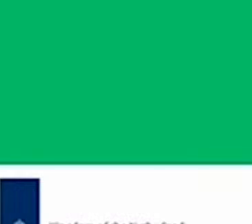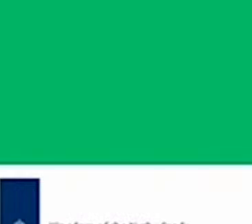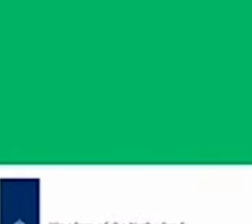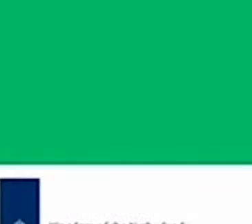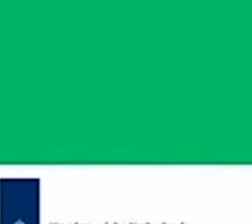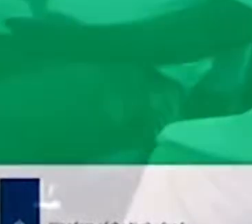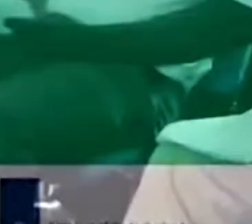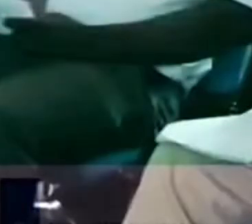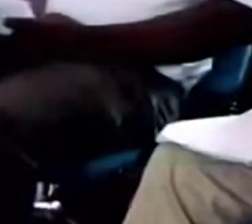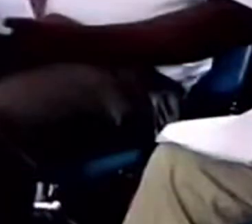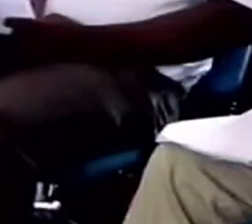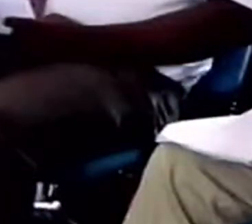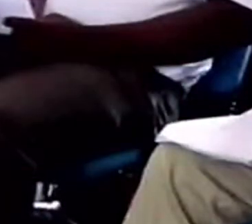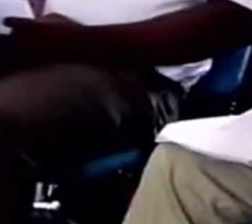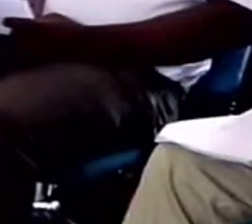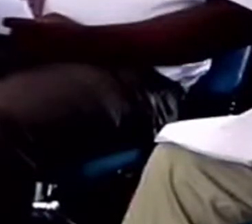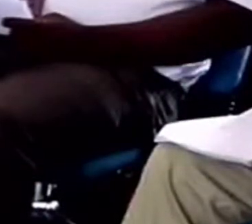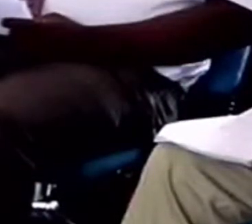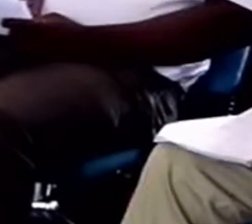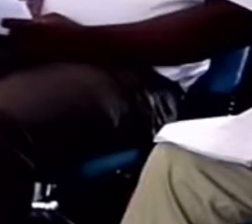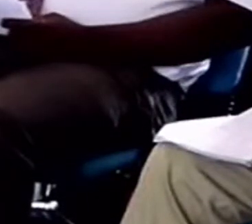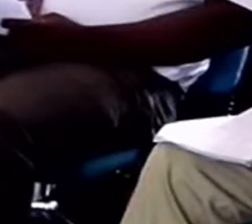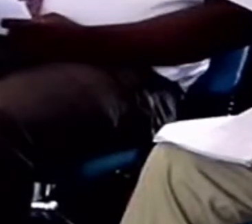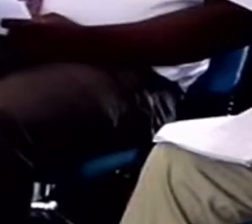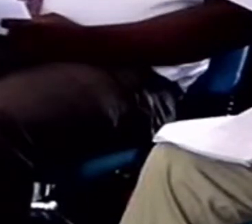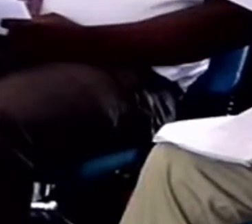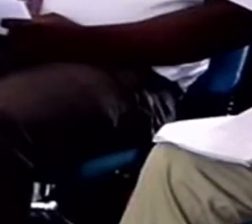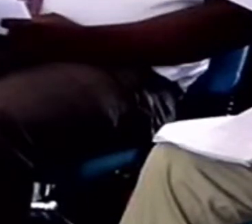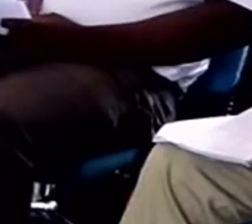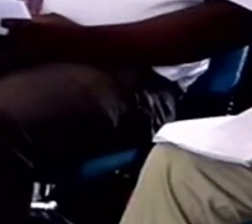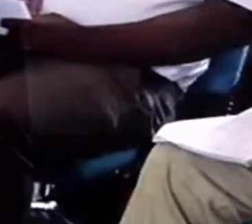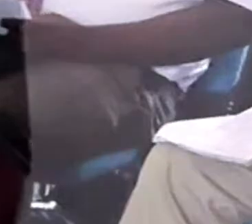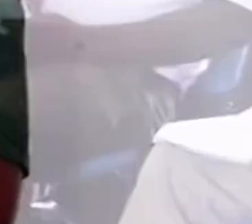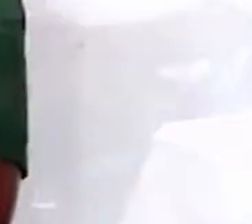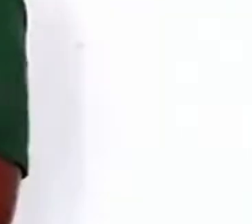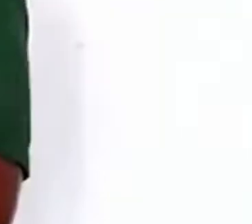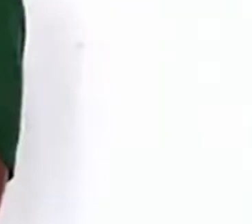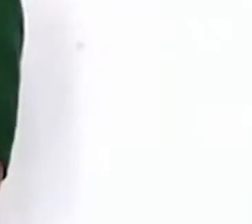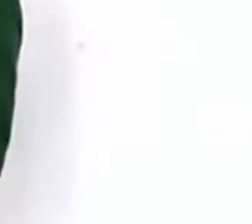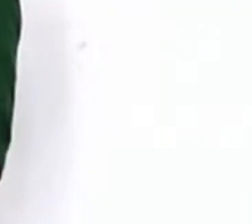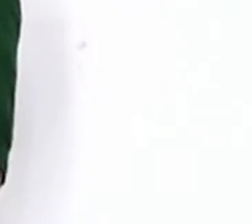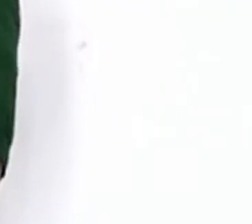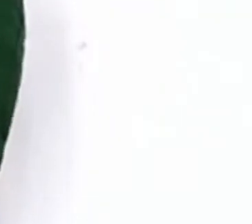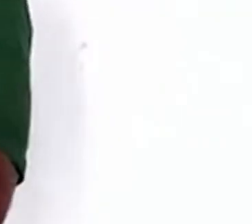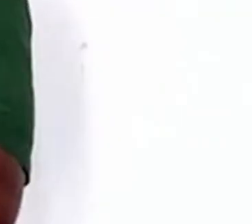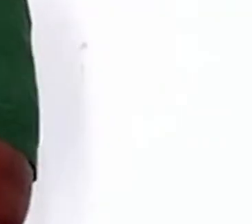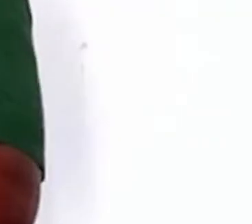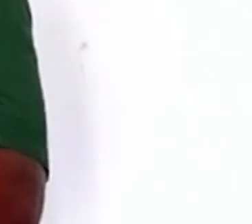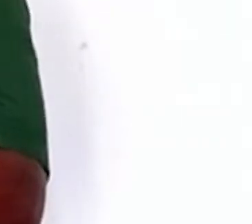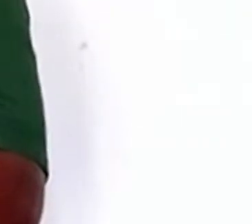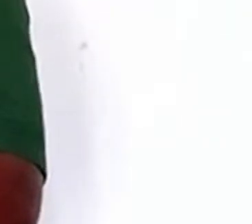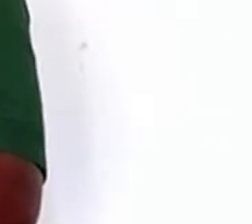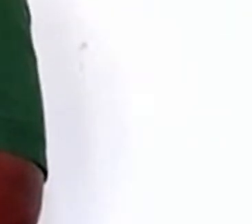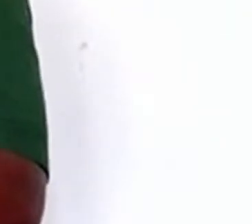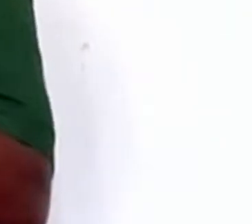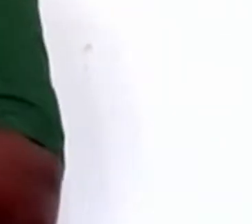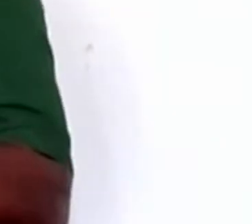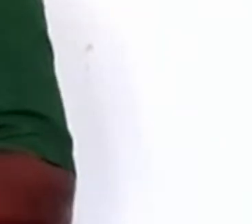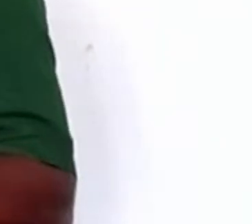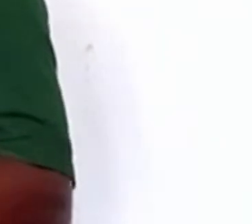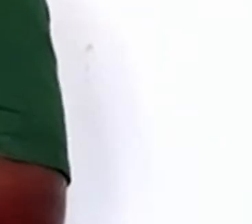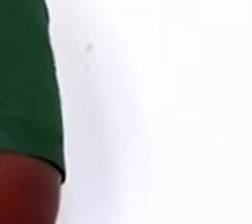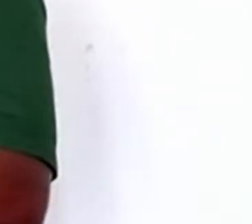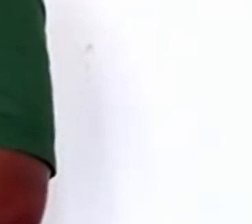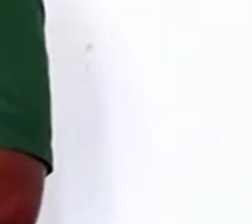Climate Action, operates with the Parliamentary Caucus on Climate Change. The traditional areas that WWF has